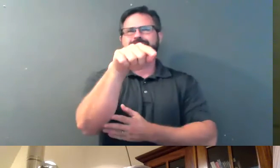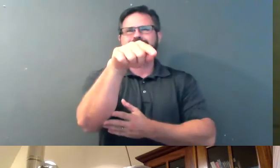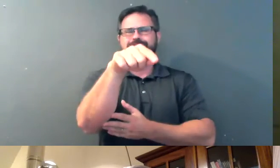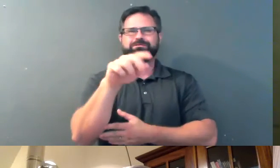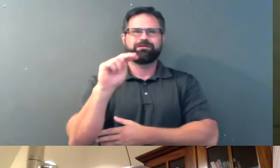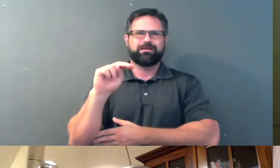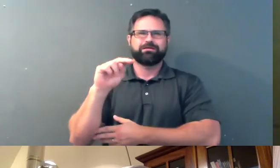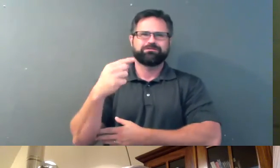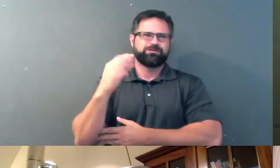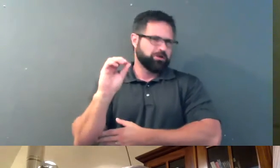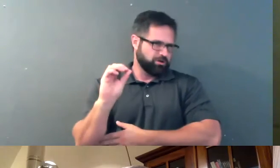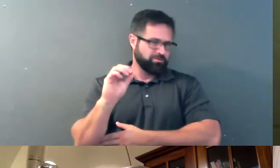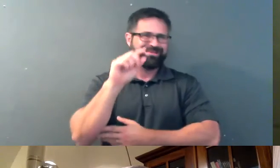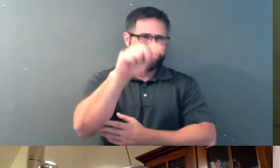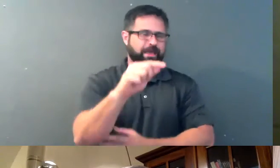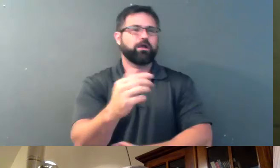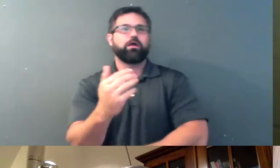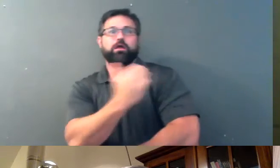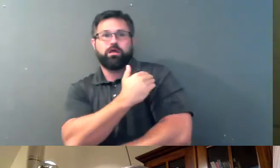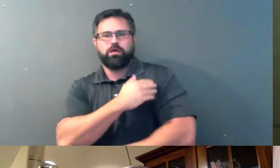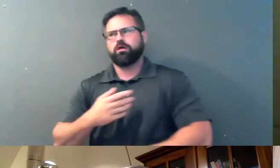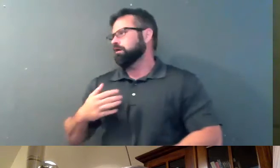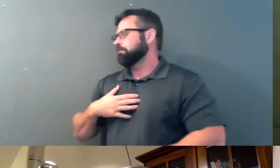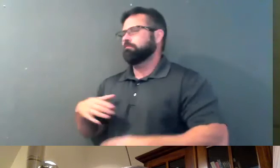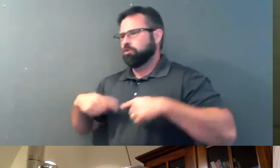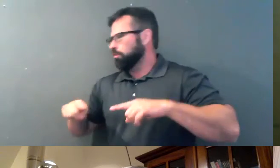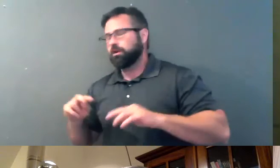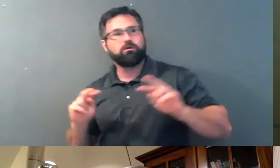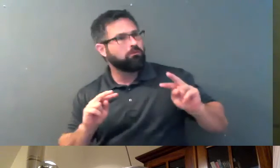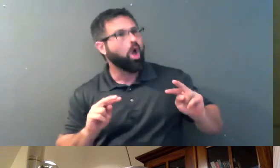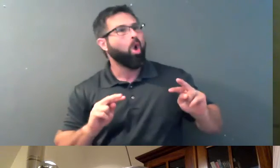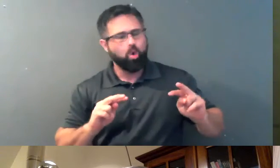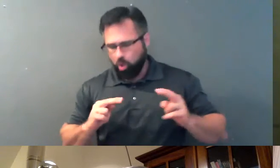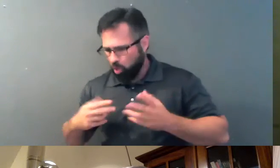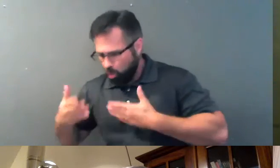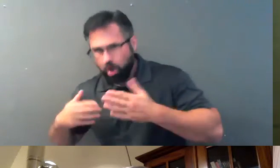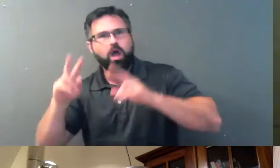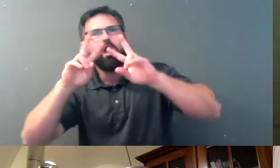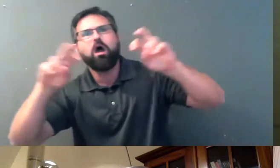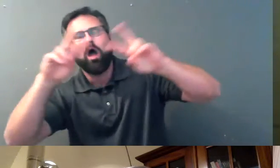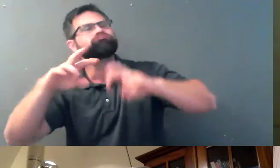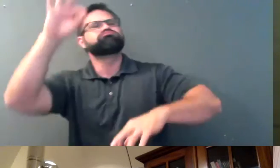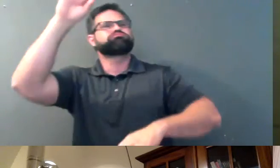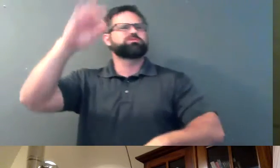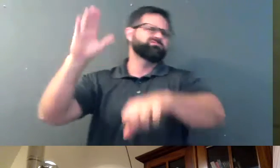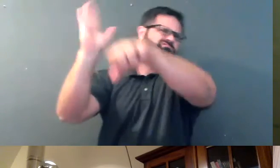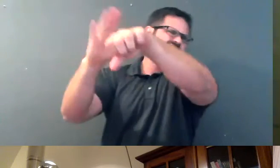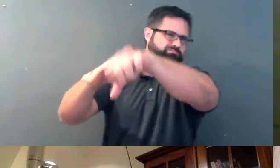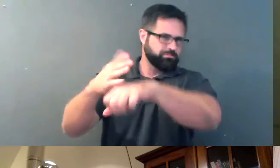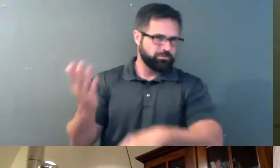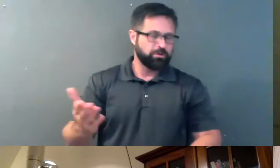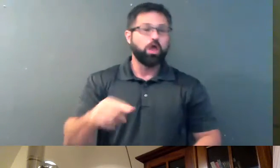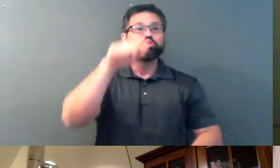organizations and organizations of persons with disabilities to continue to support us in bringing to our